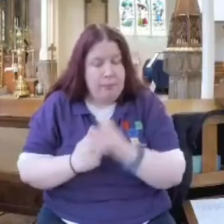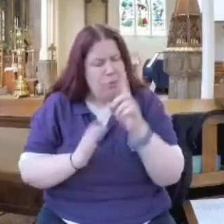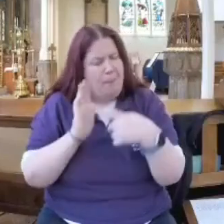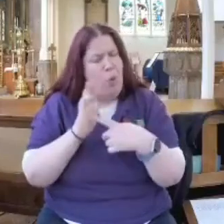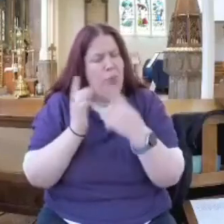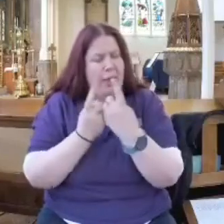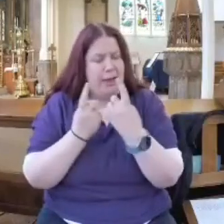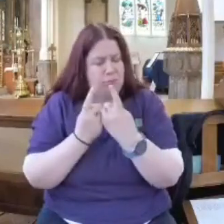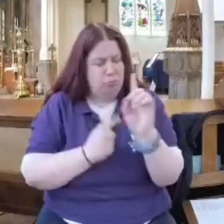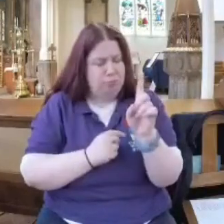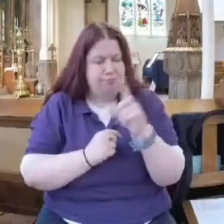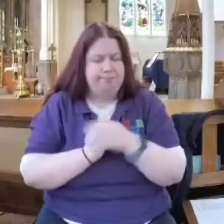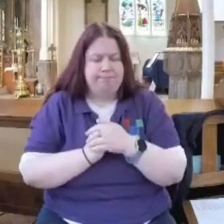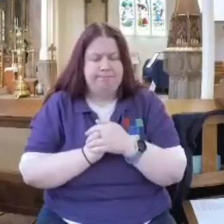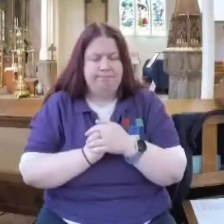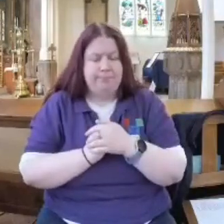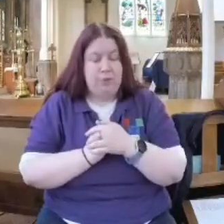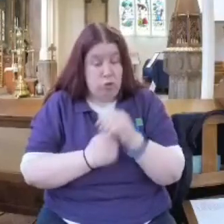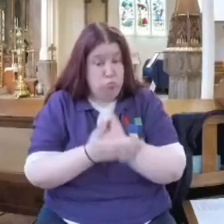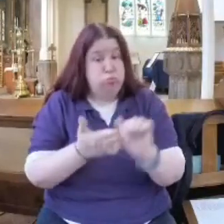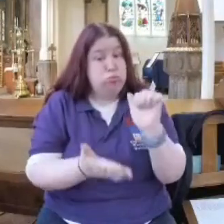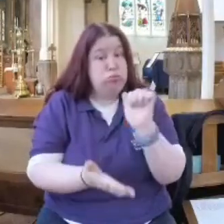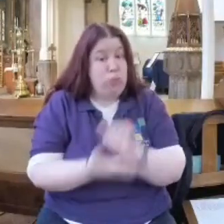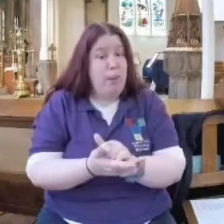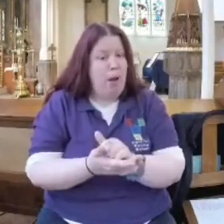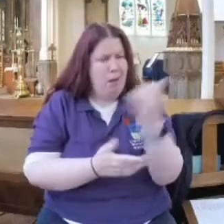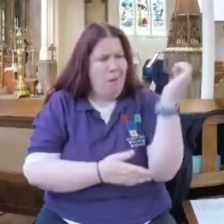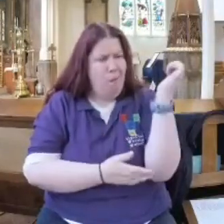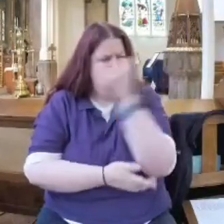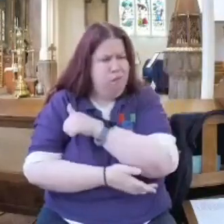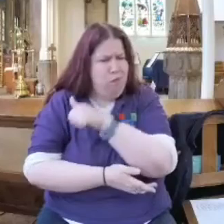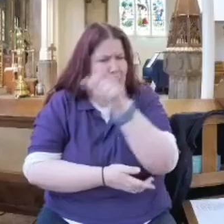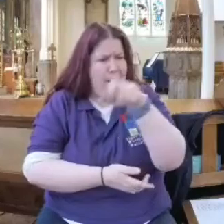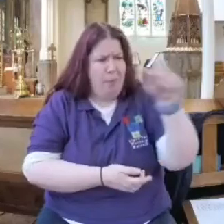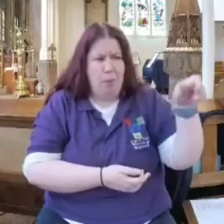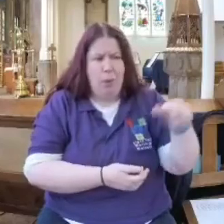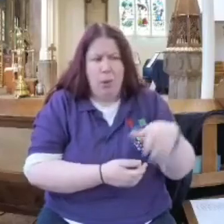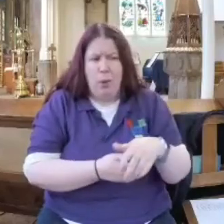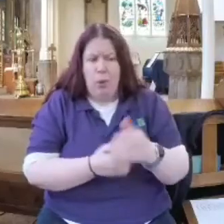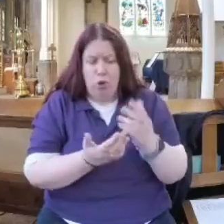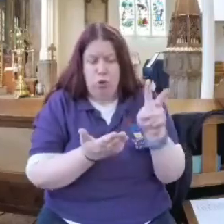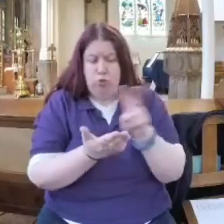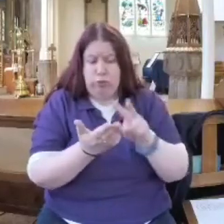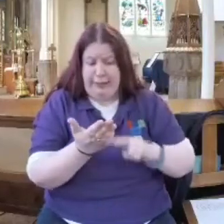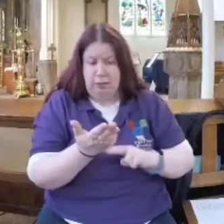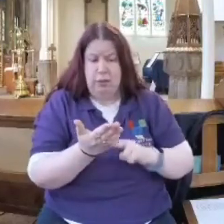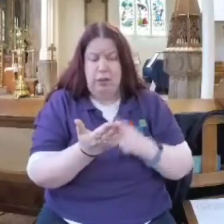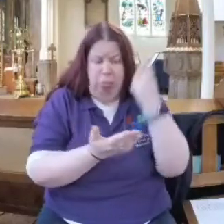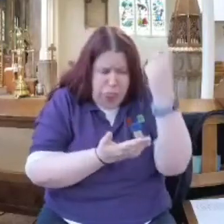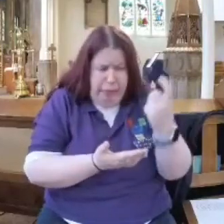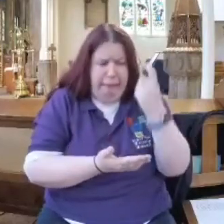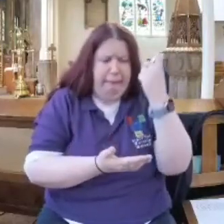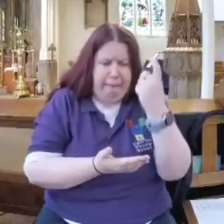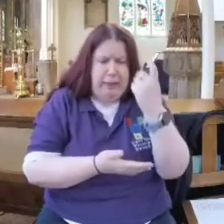to know that there are some proper, clever clogs people who do read and think and talk